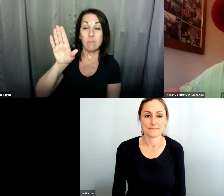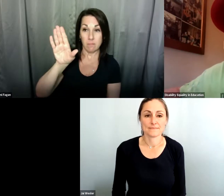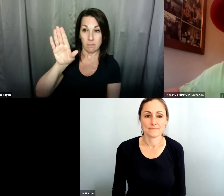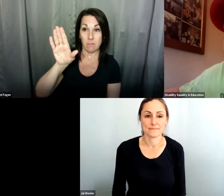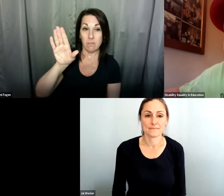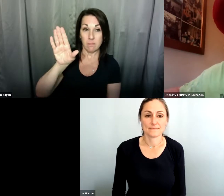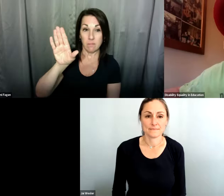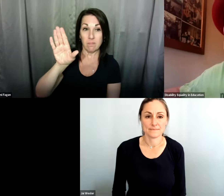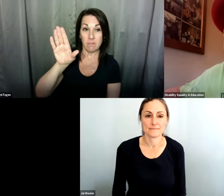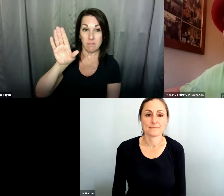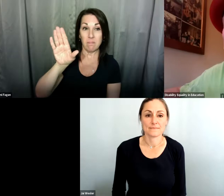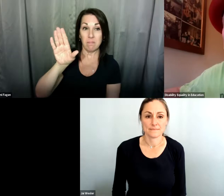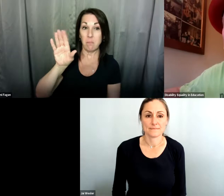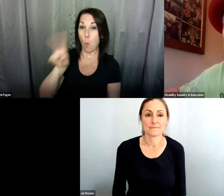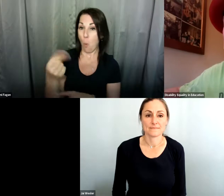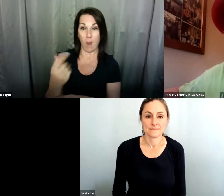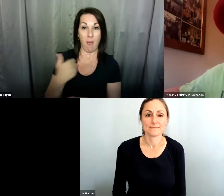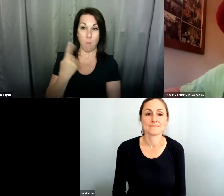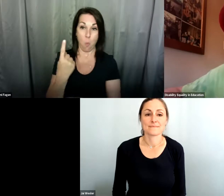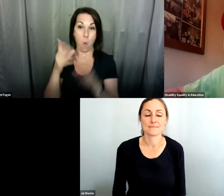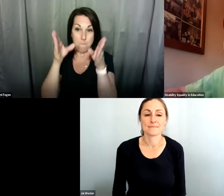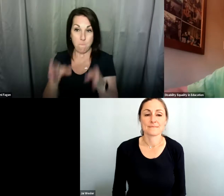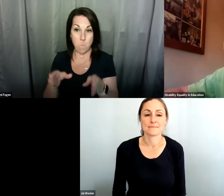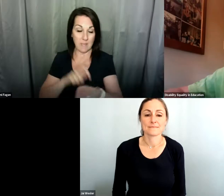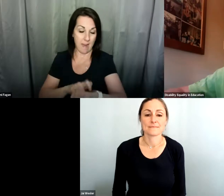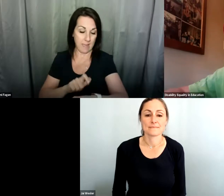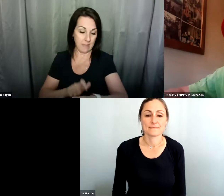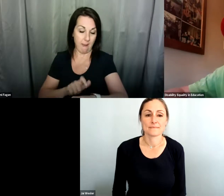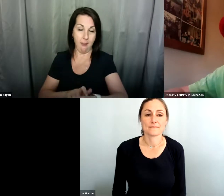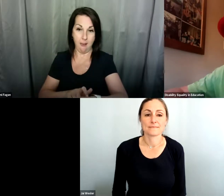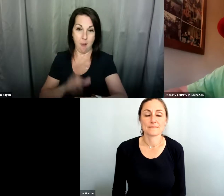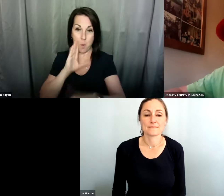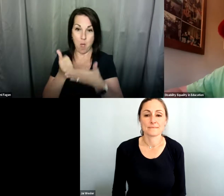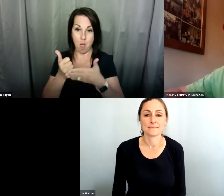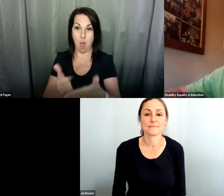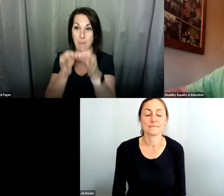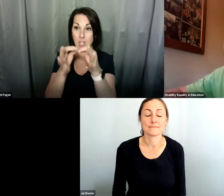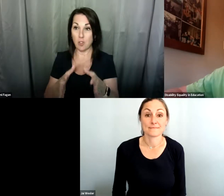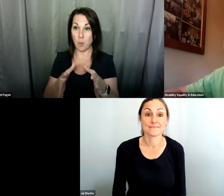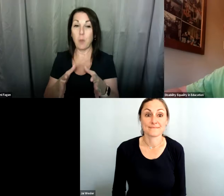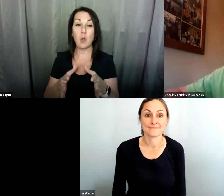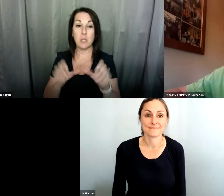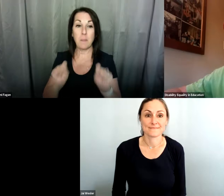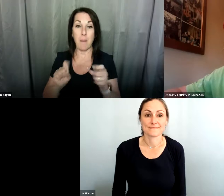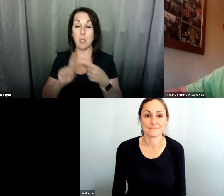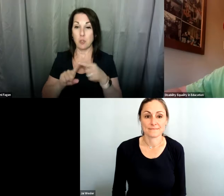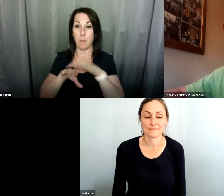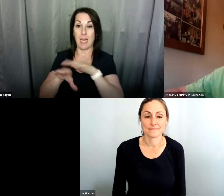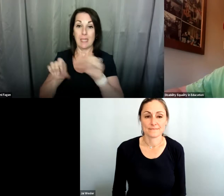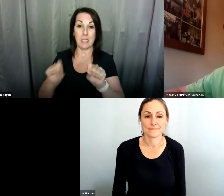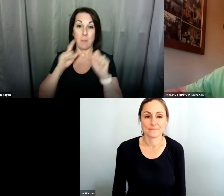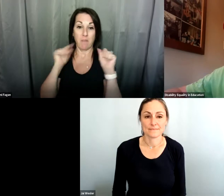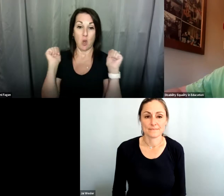that way we only have one person at a time. That helps our interpreters be able to be accessible